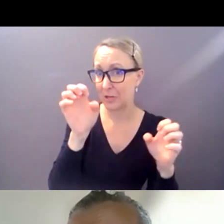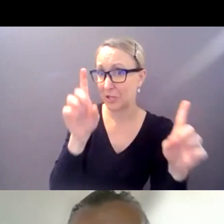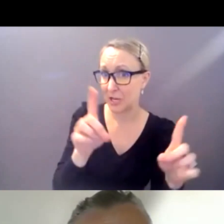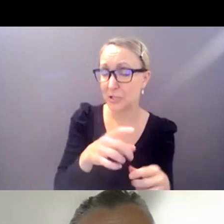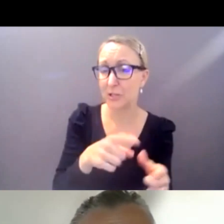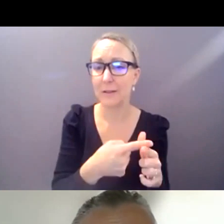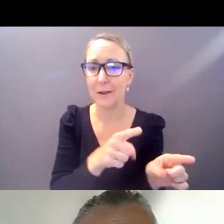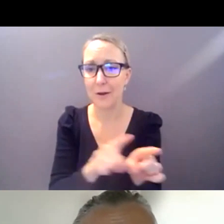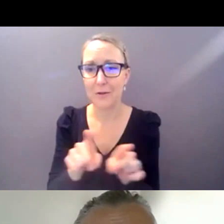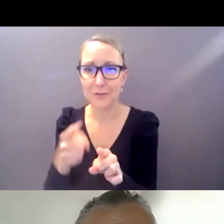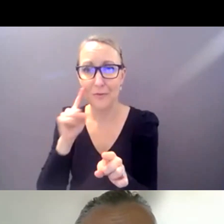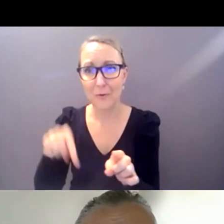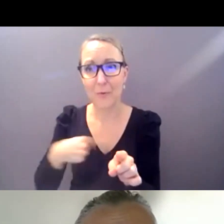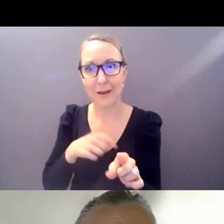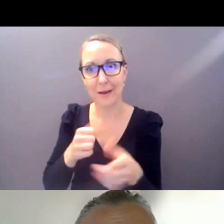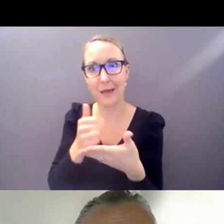to each other's programs.